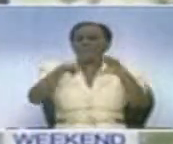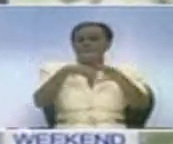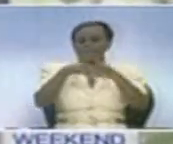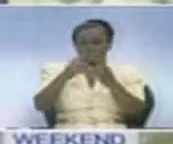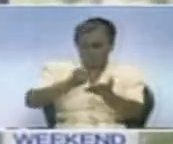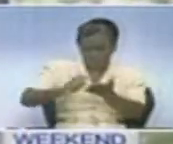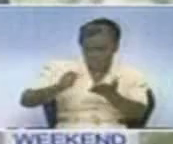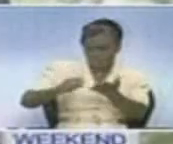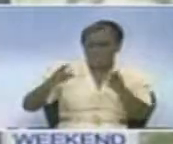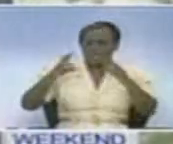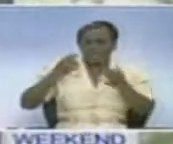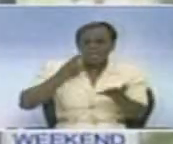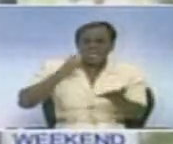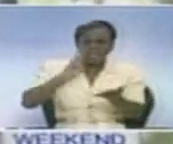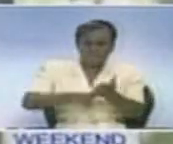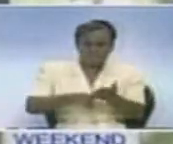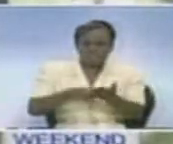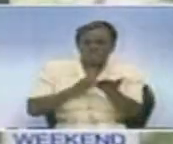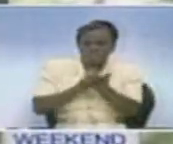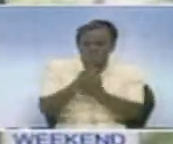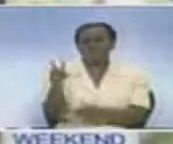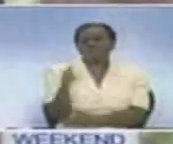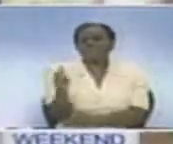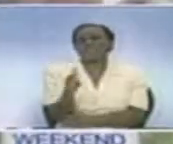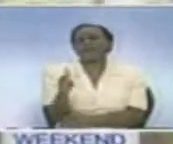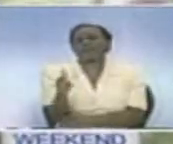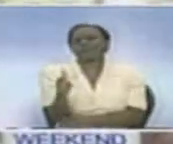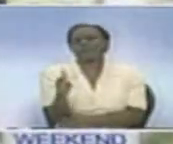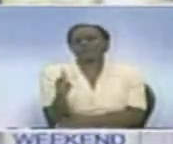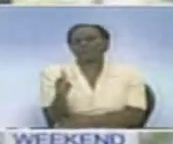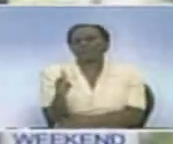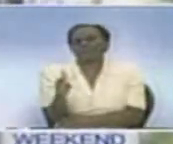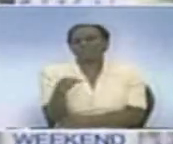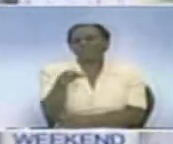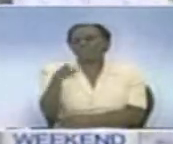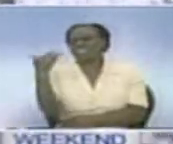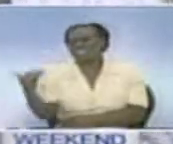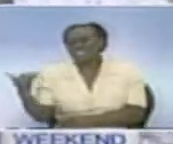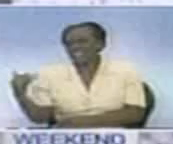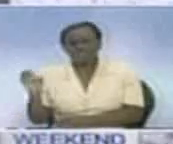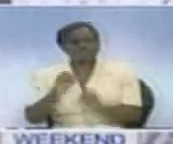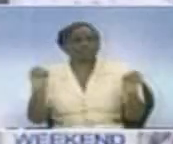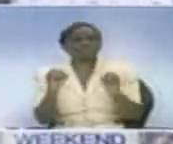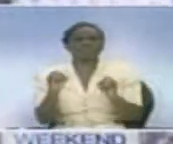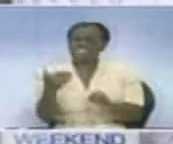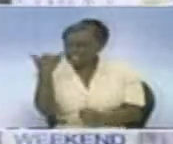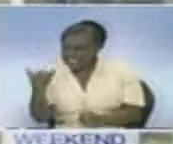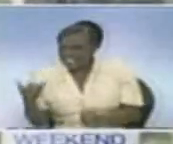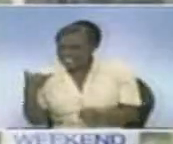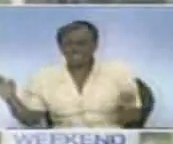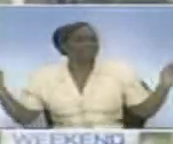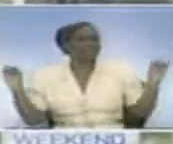record statements through the media. Since it's your watoto ya mutu and we will never be anybody's